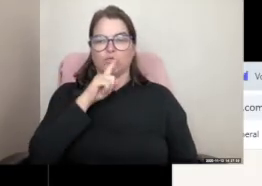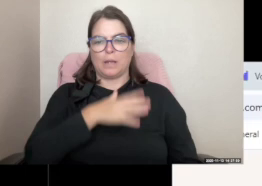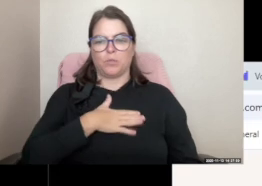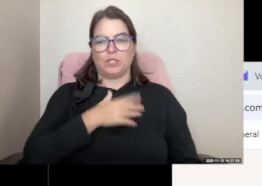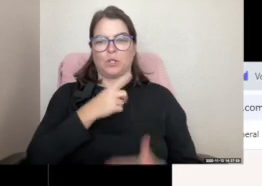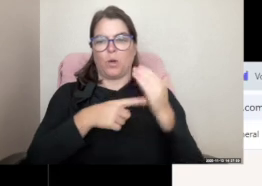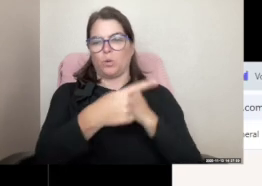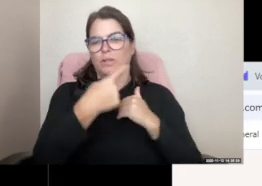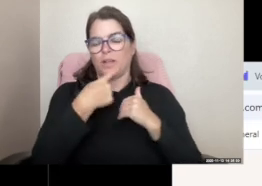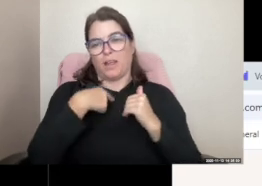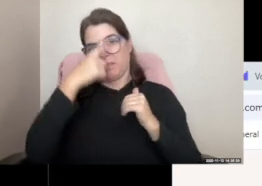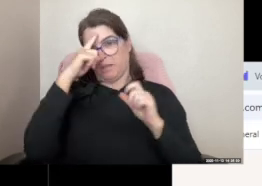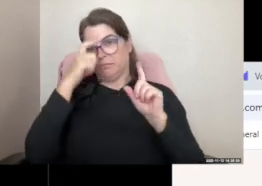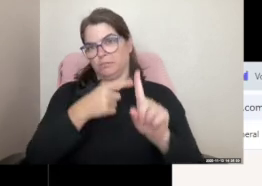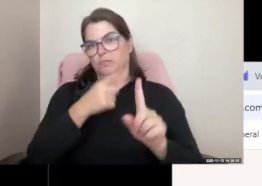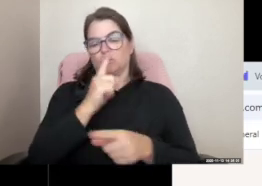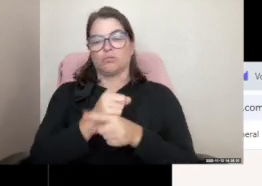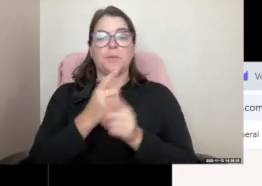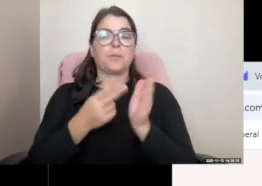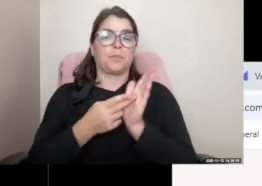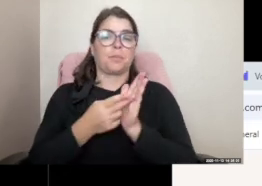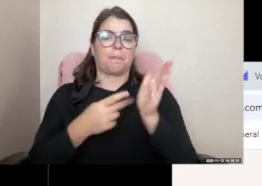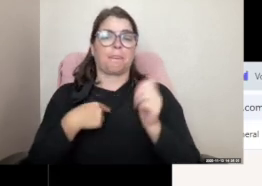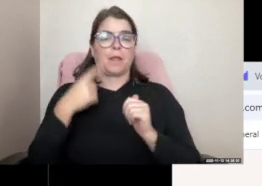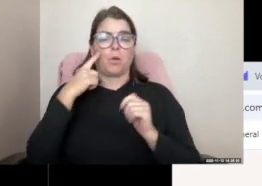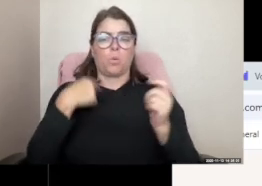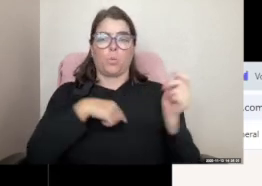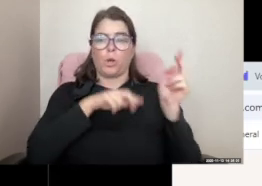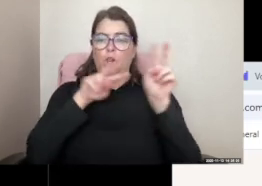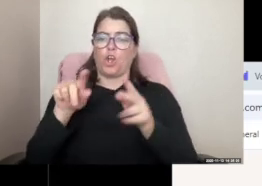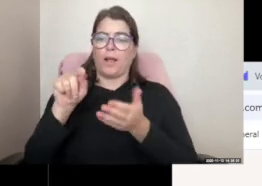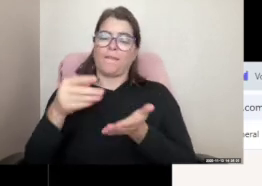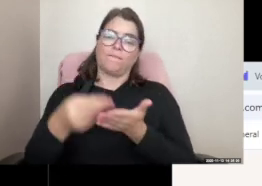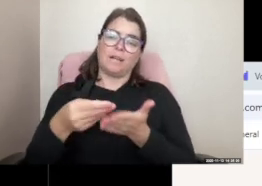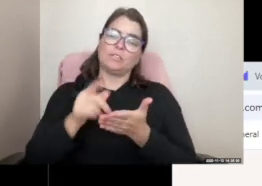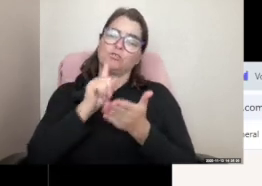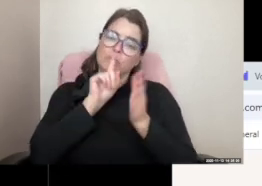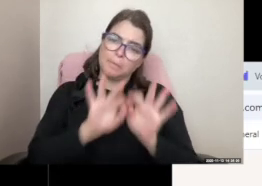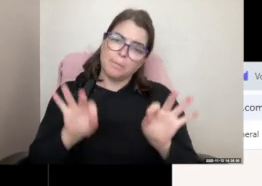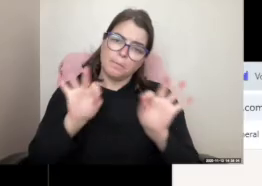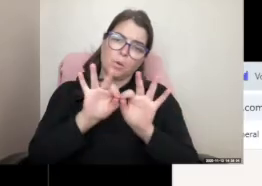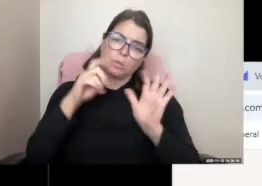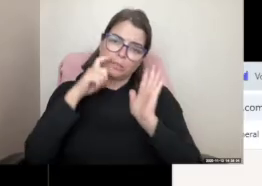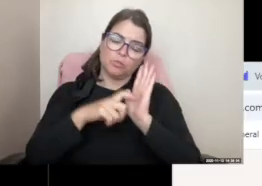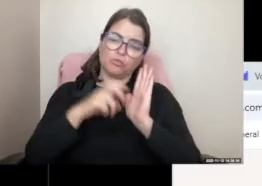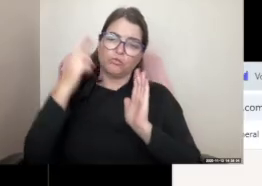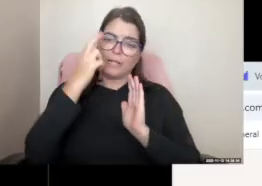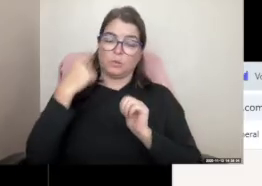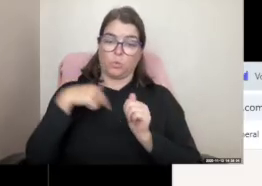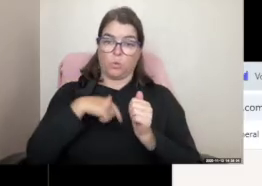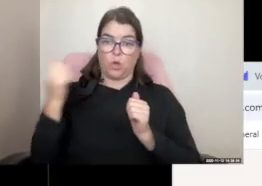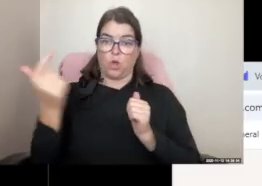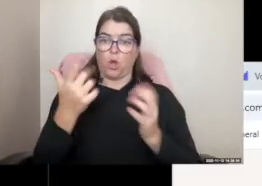megawatt almost on wheels. And I just wanted to, I agree with a lot of the comments said here